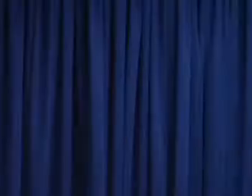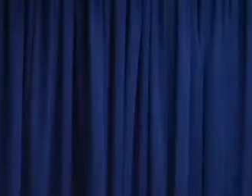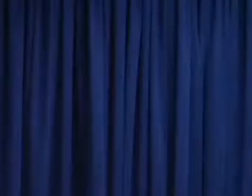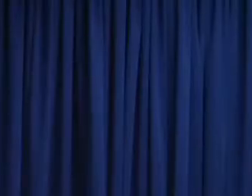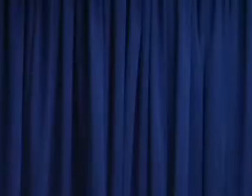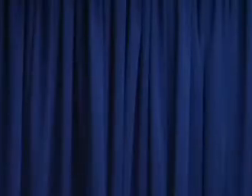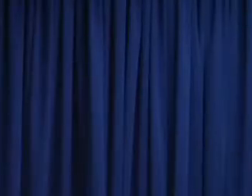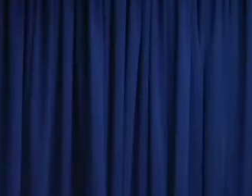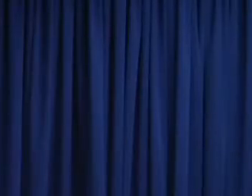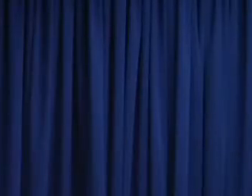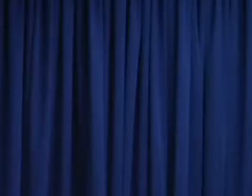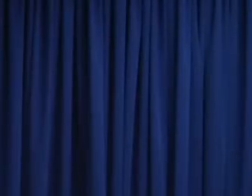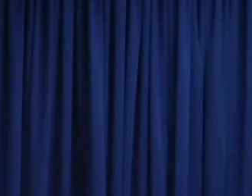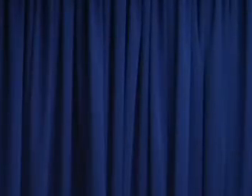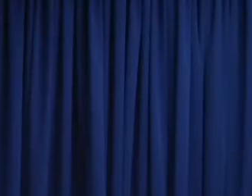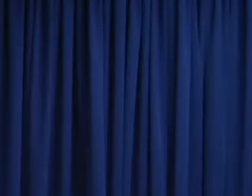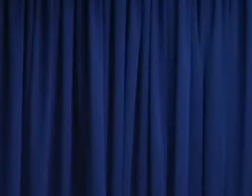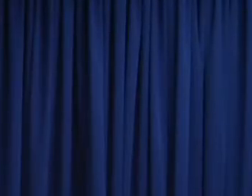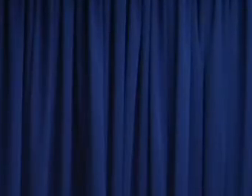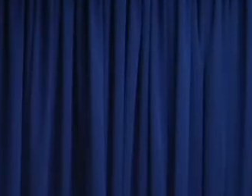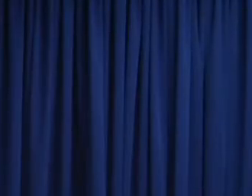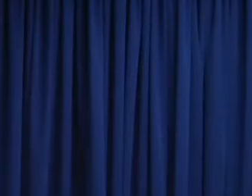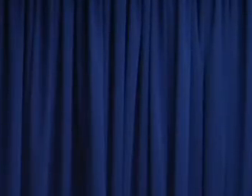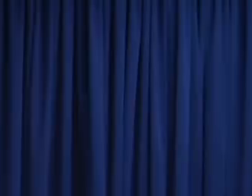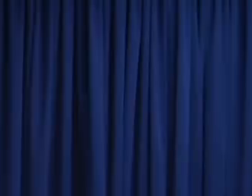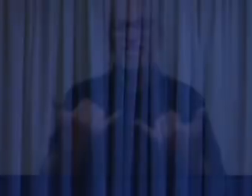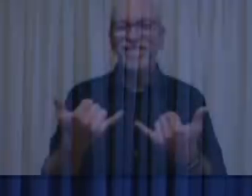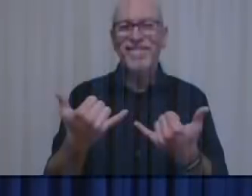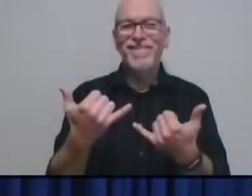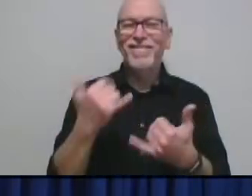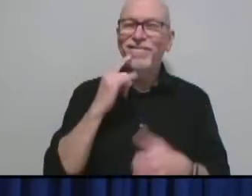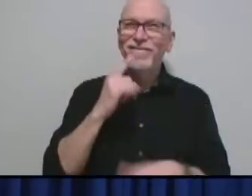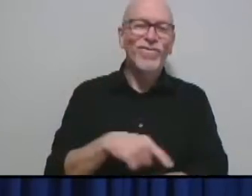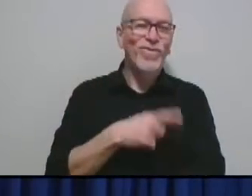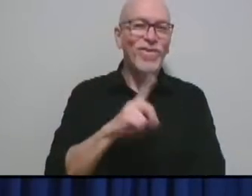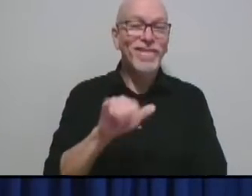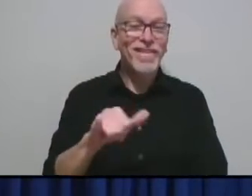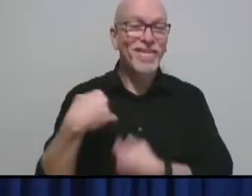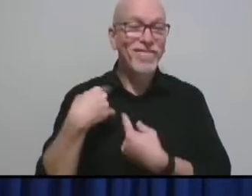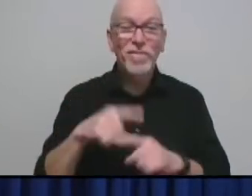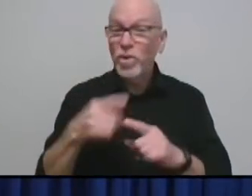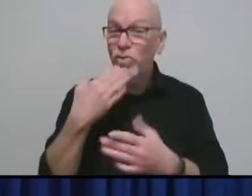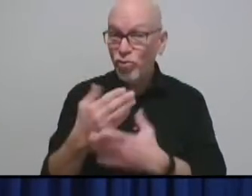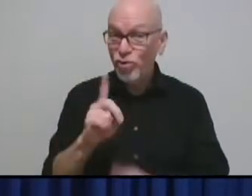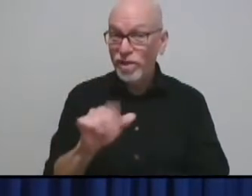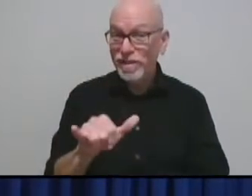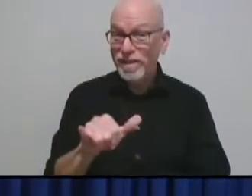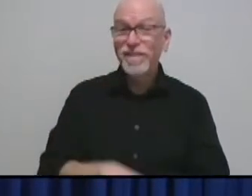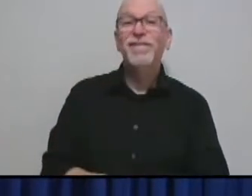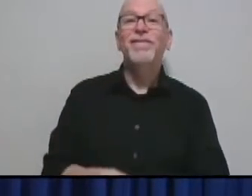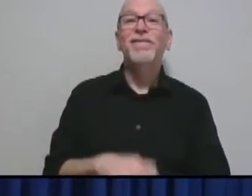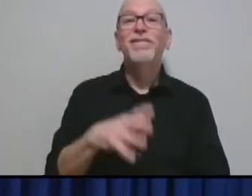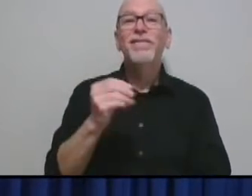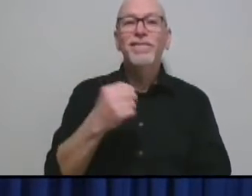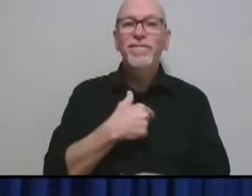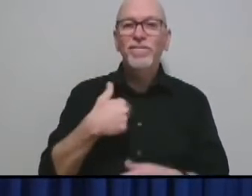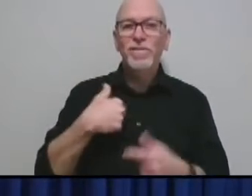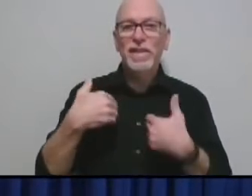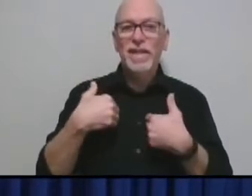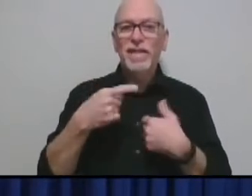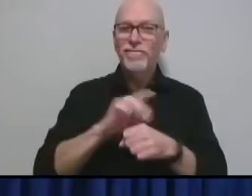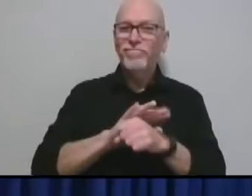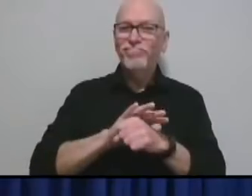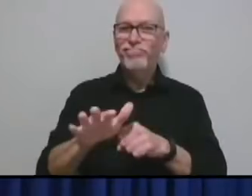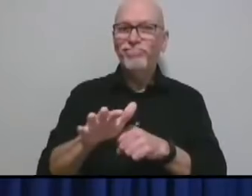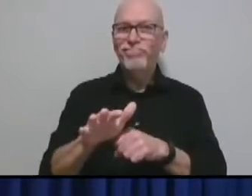good afternoon. It's been a long day, but a good day, and we've got a packed show. So I'm going to